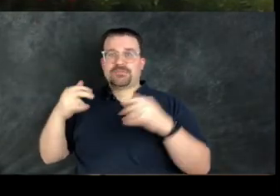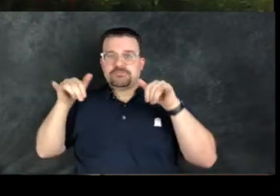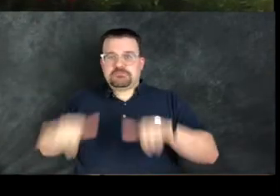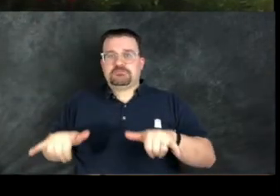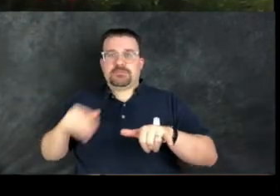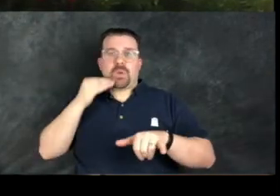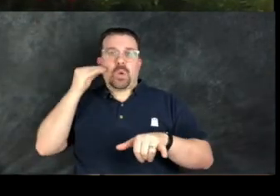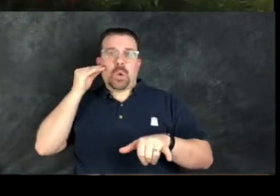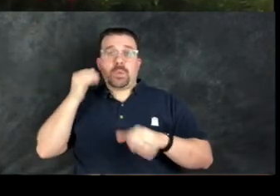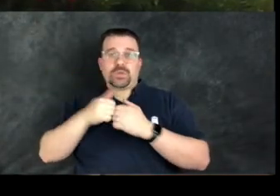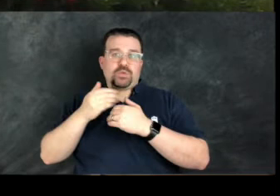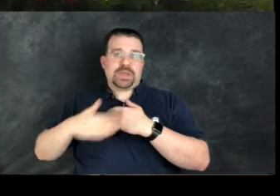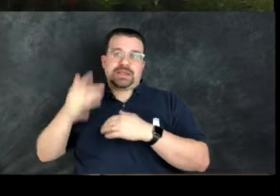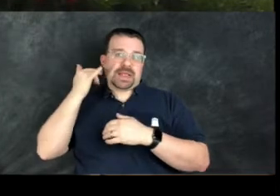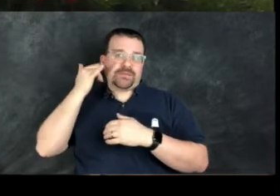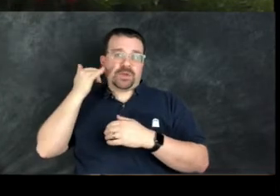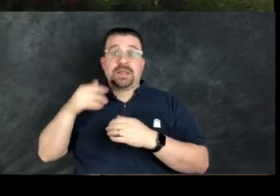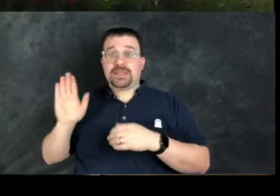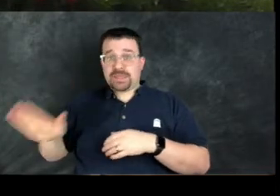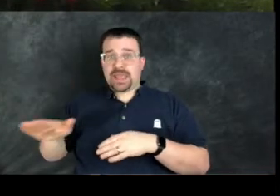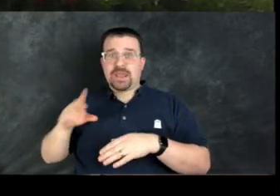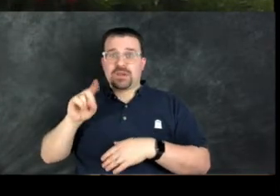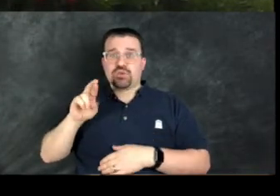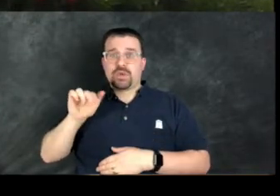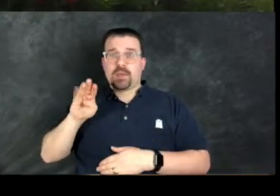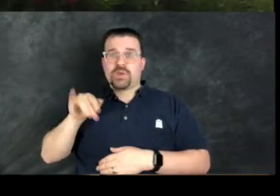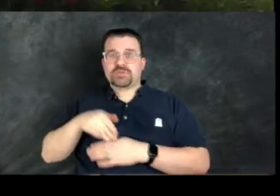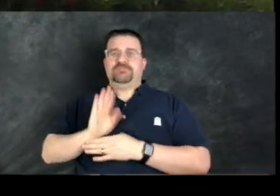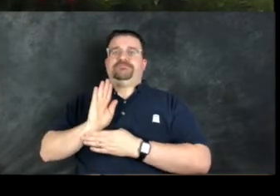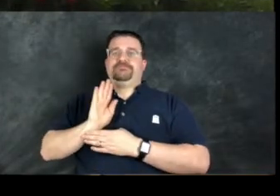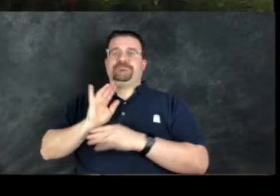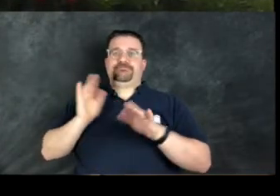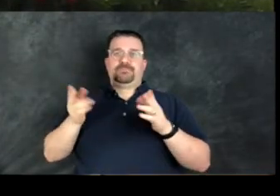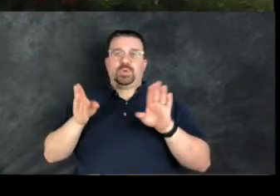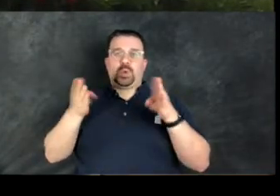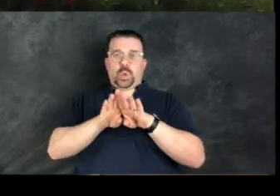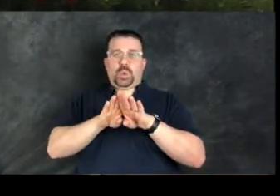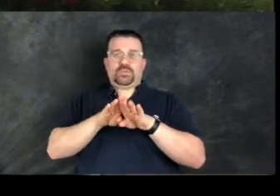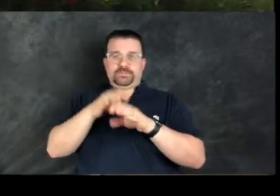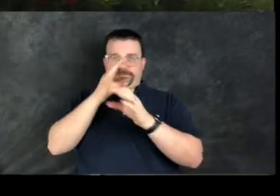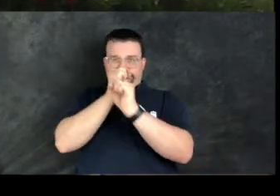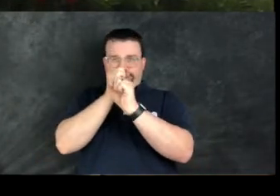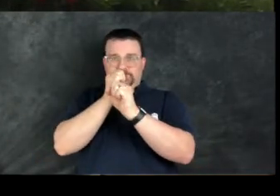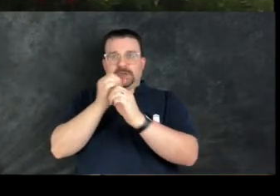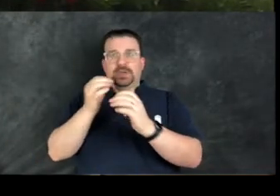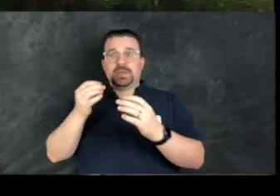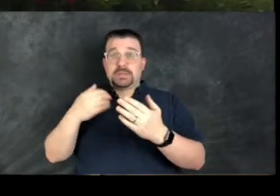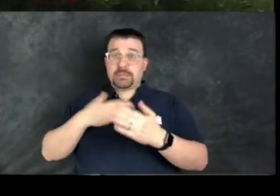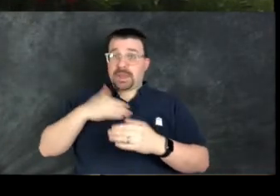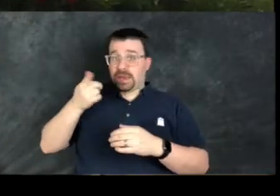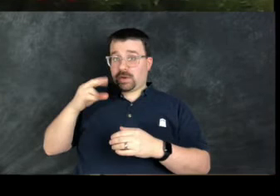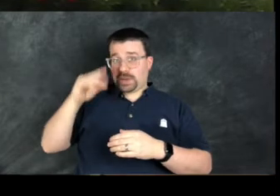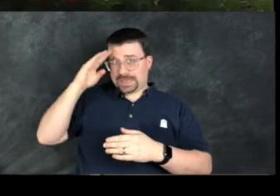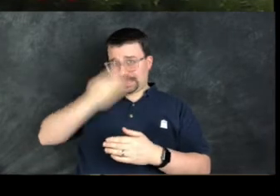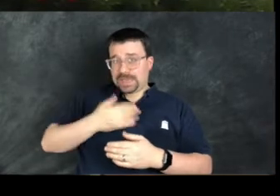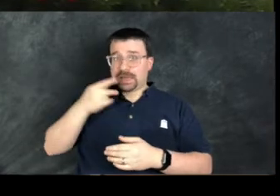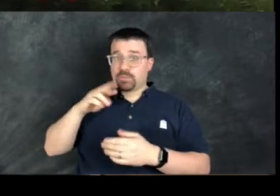their drawbridge is up. It's closed pretty tight. Even my grandson's preschool is closed.